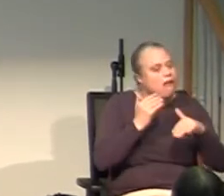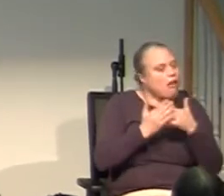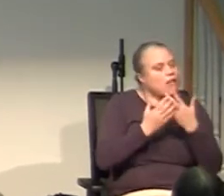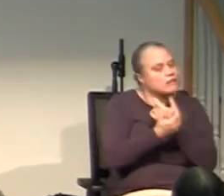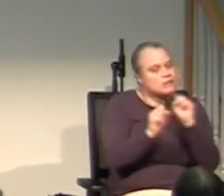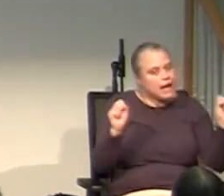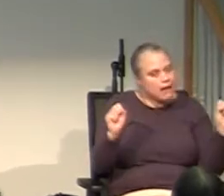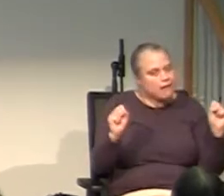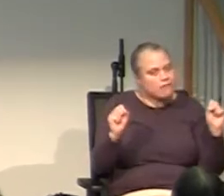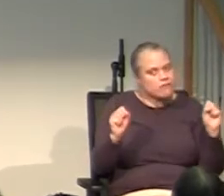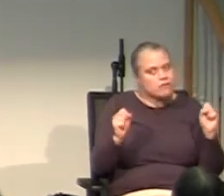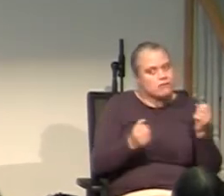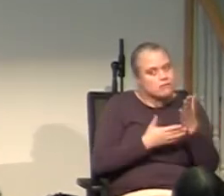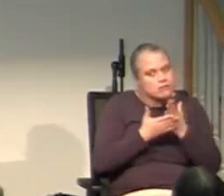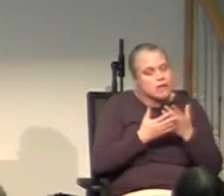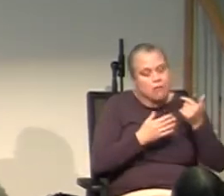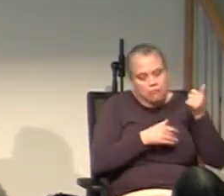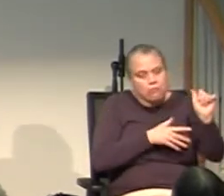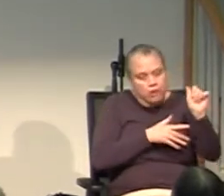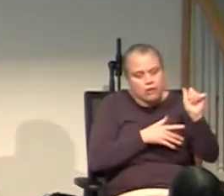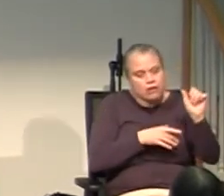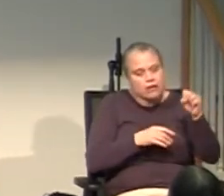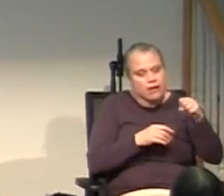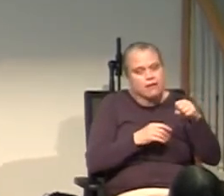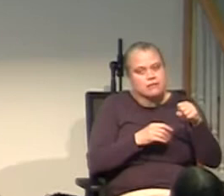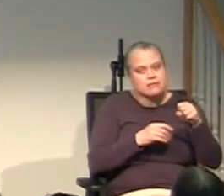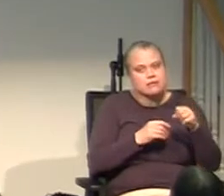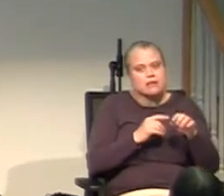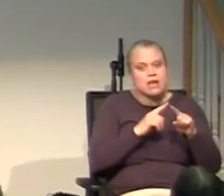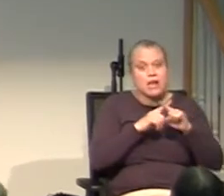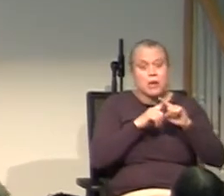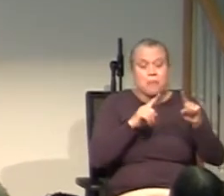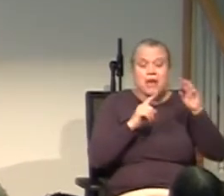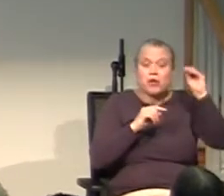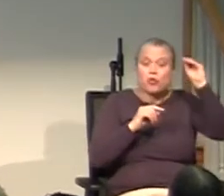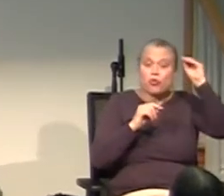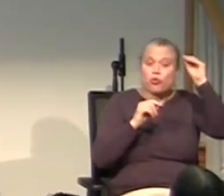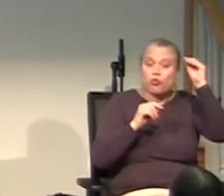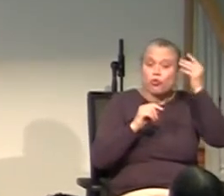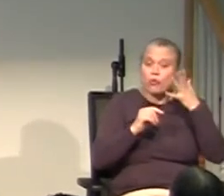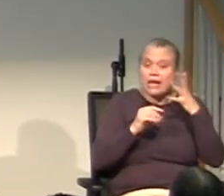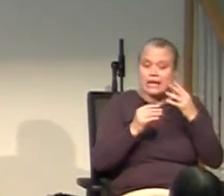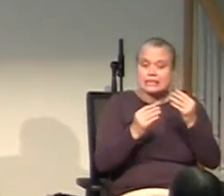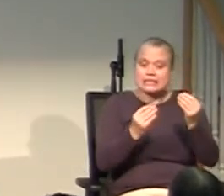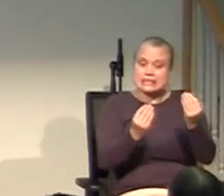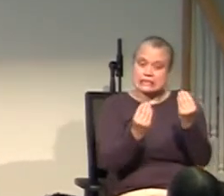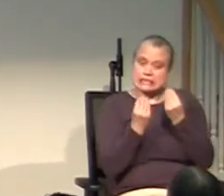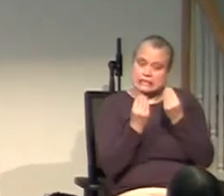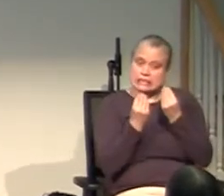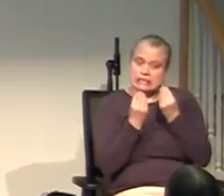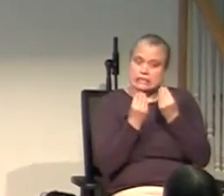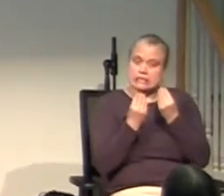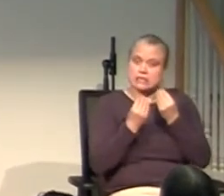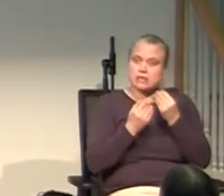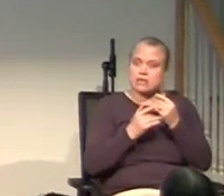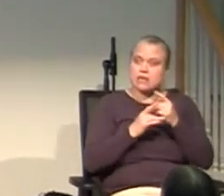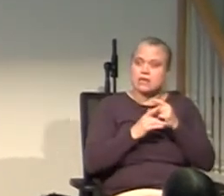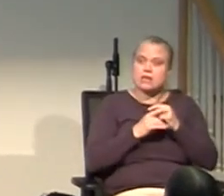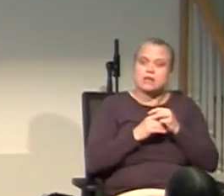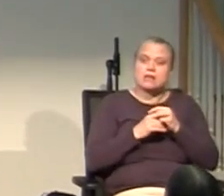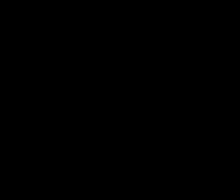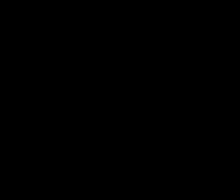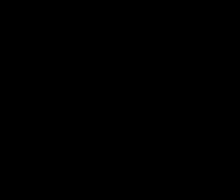if they do not accept it. But grace teaches us. This is comes on the inside. There's a power that works within